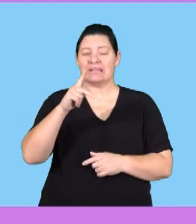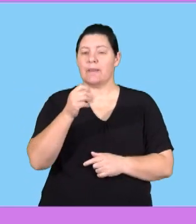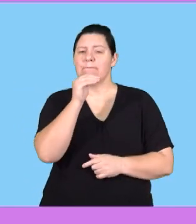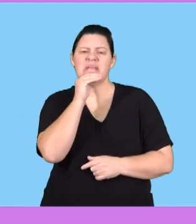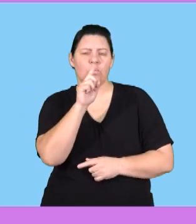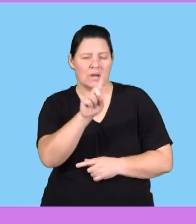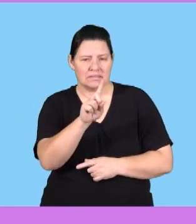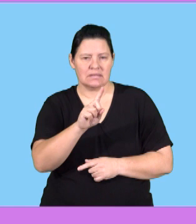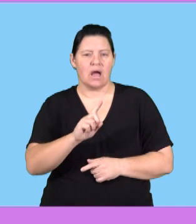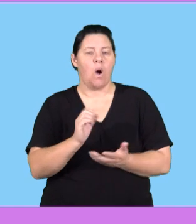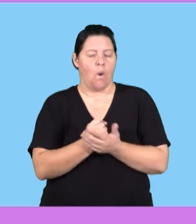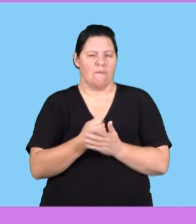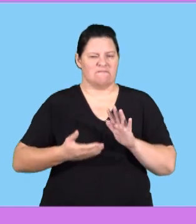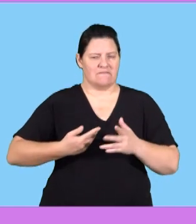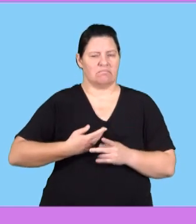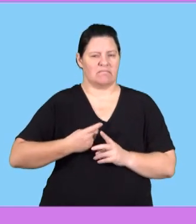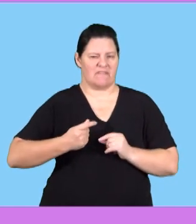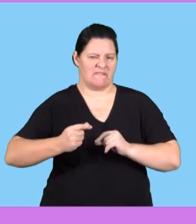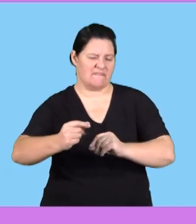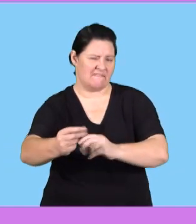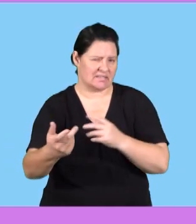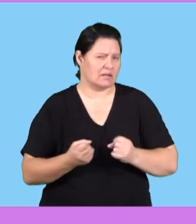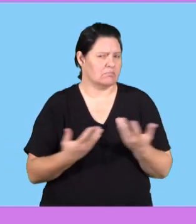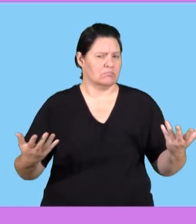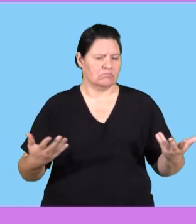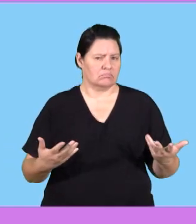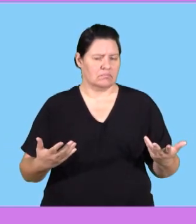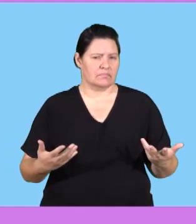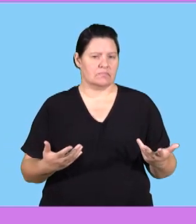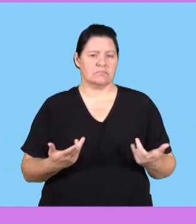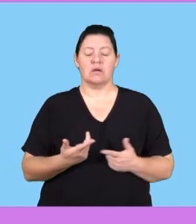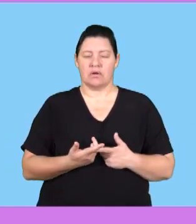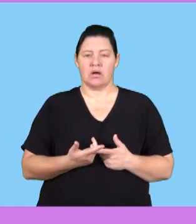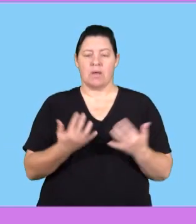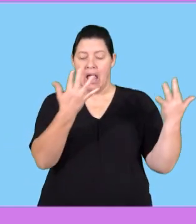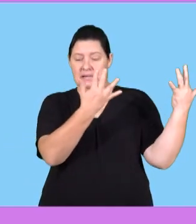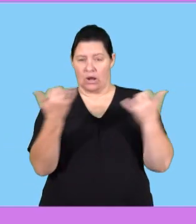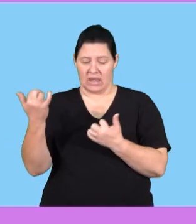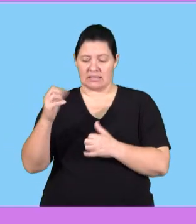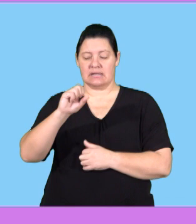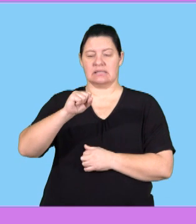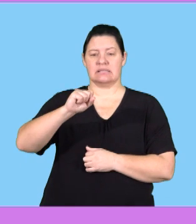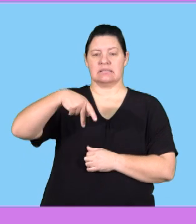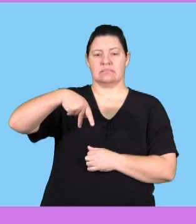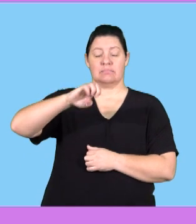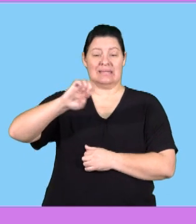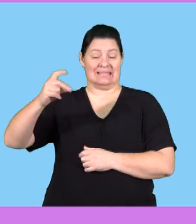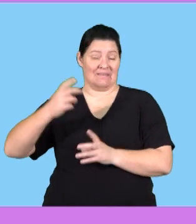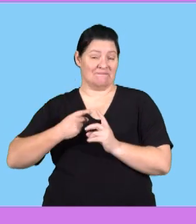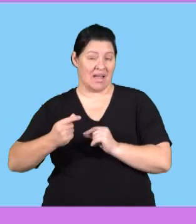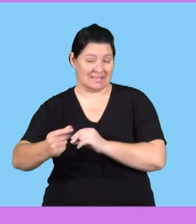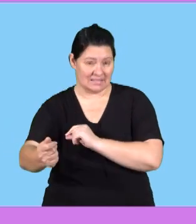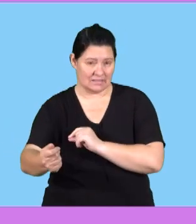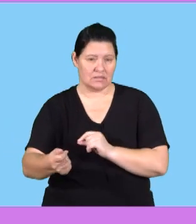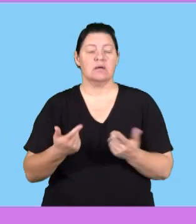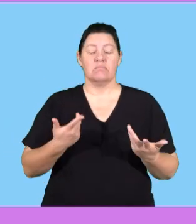be calculating the speed. And for us to calculate the speed, to help you to